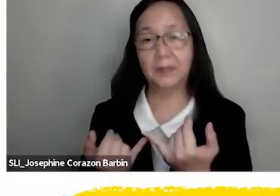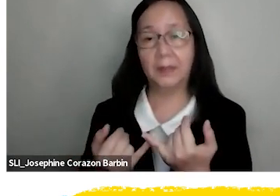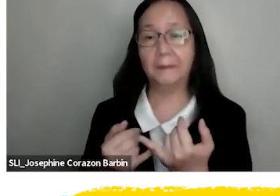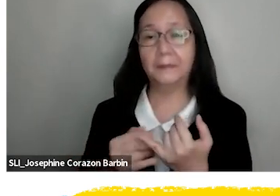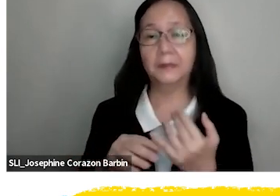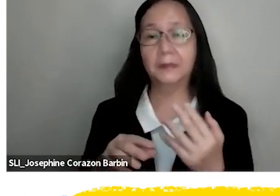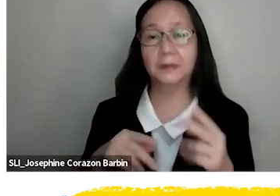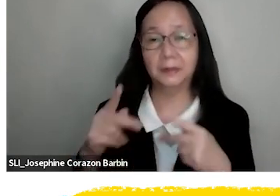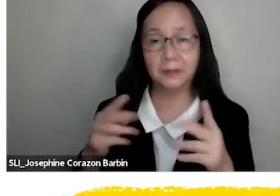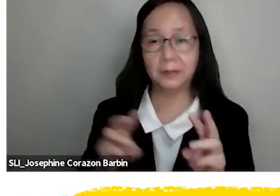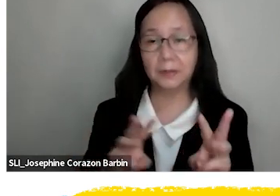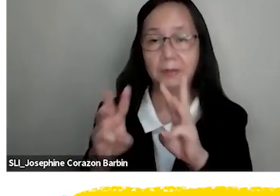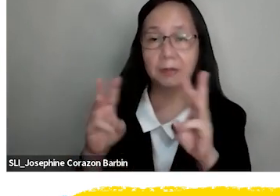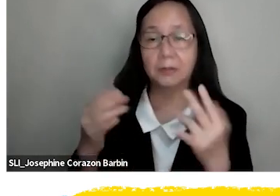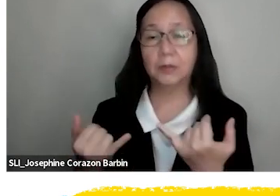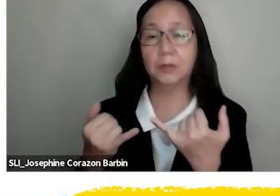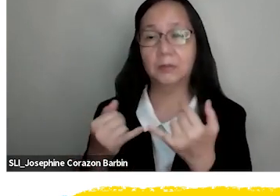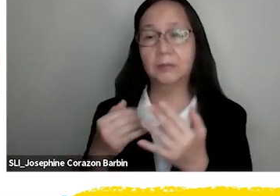mechanism in order to reach children